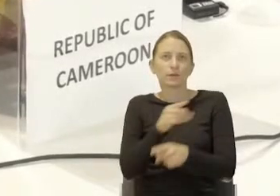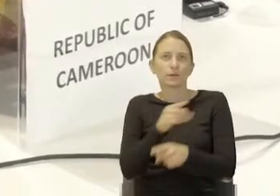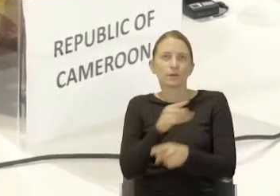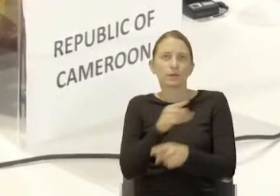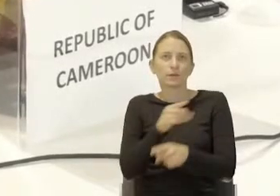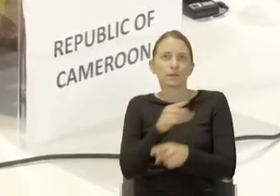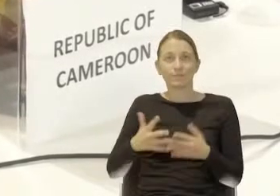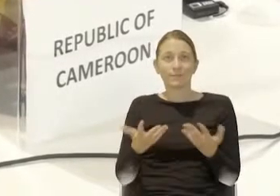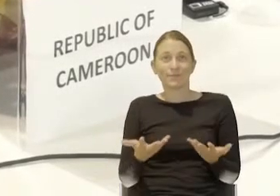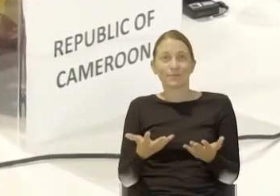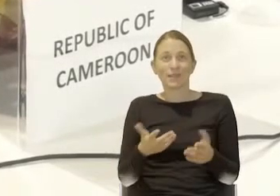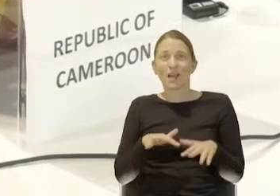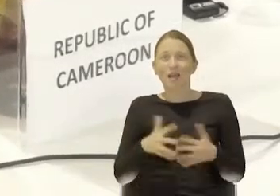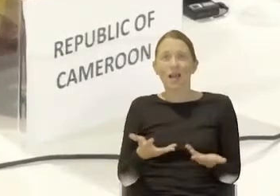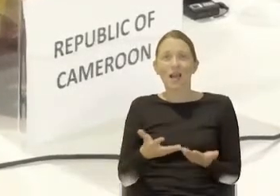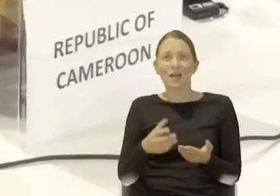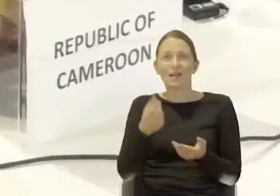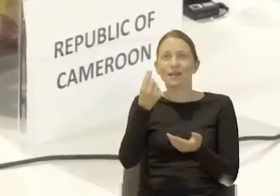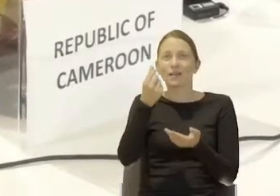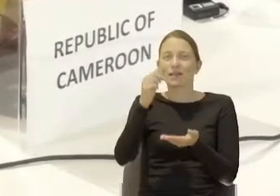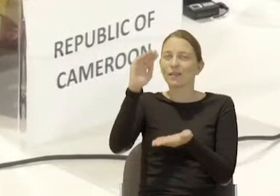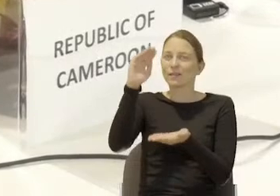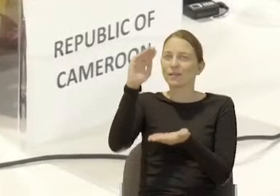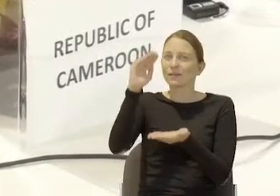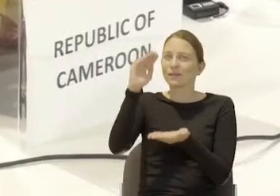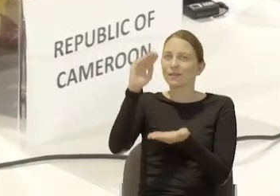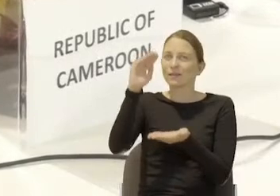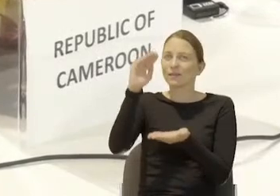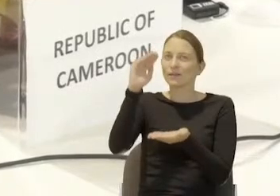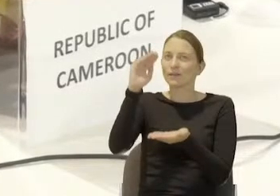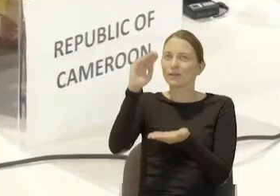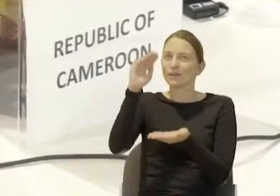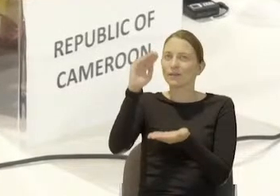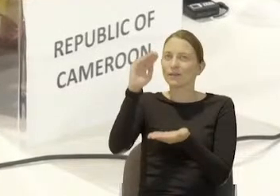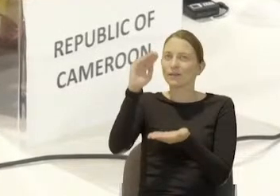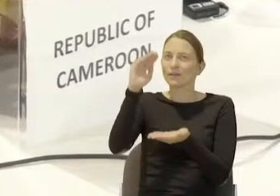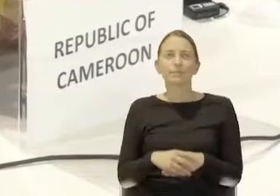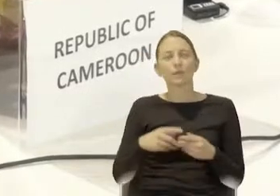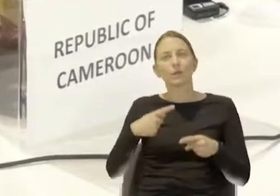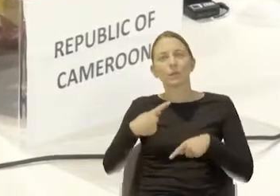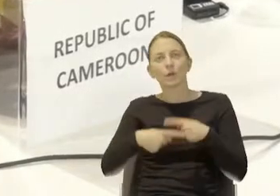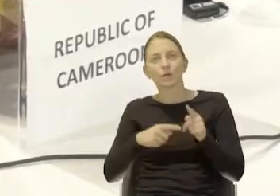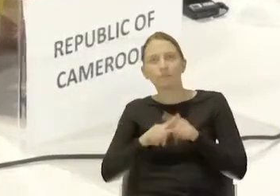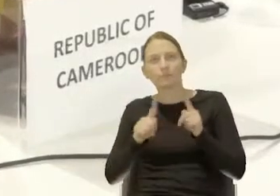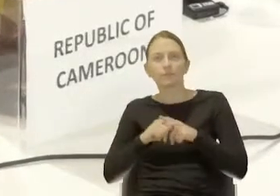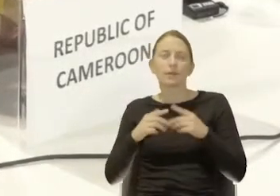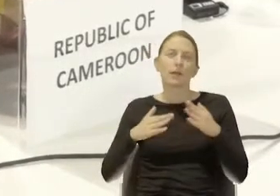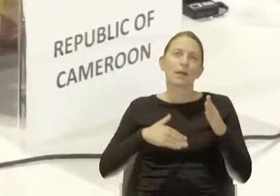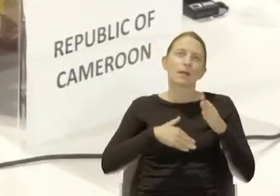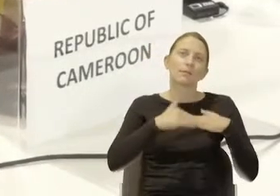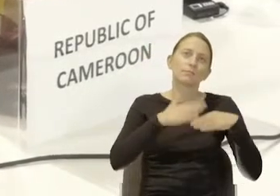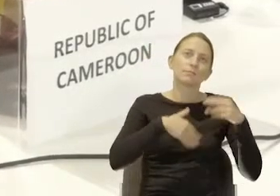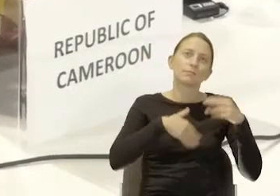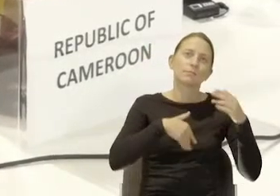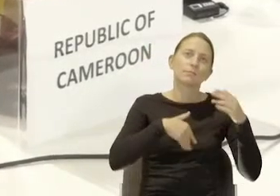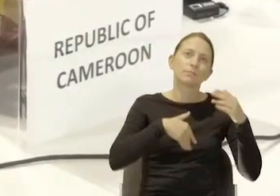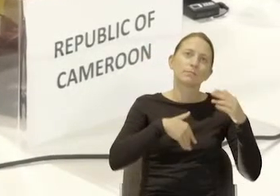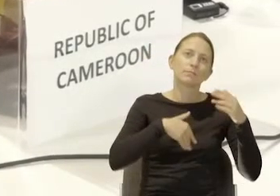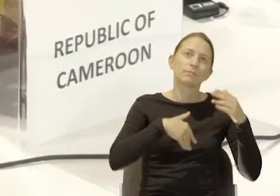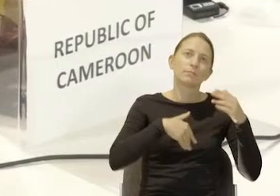produces construction materials locally. That allows us to drive down the production costs.